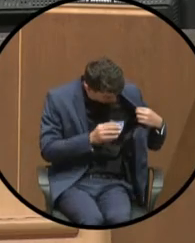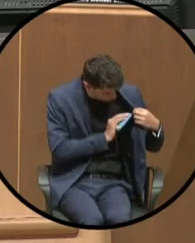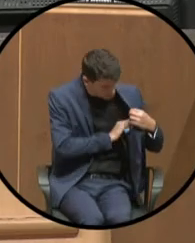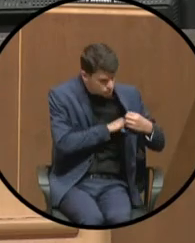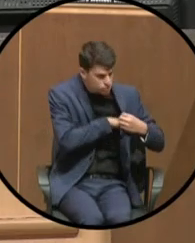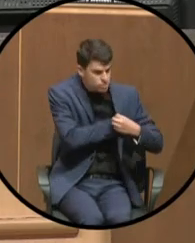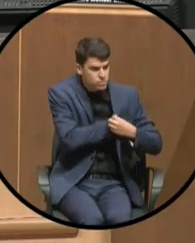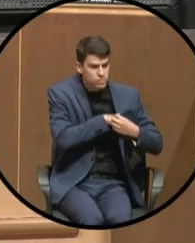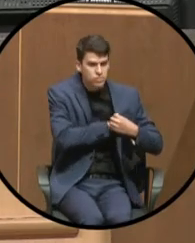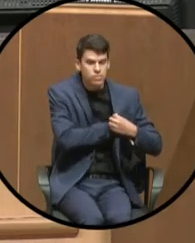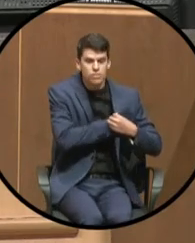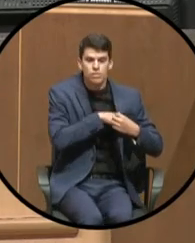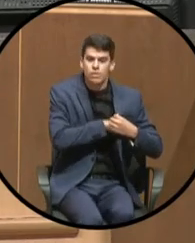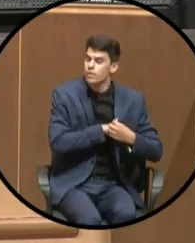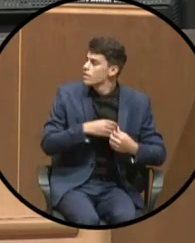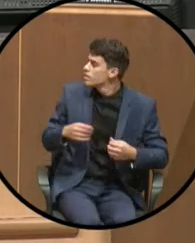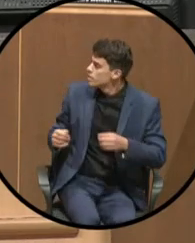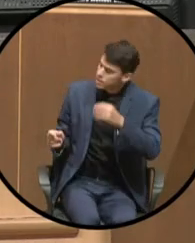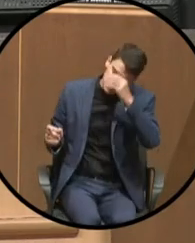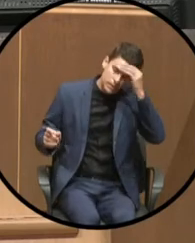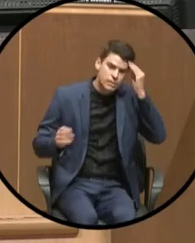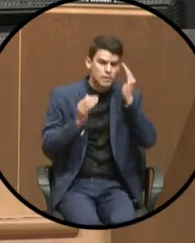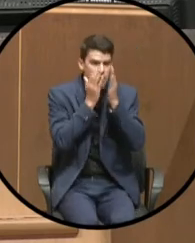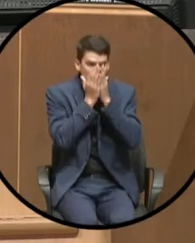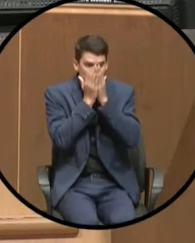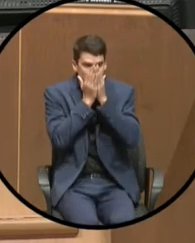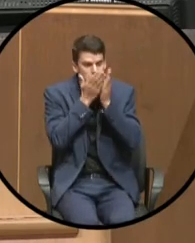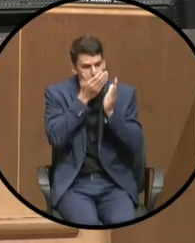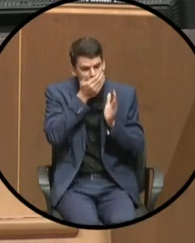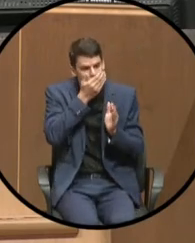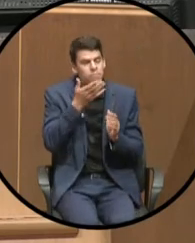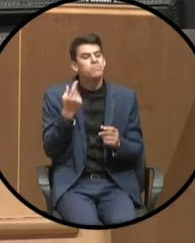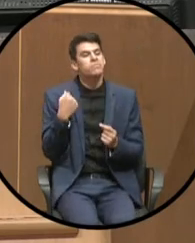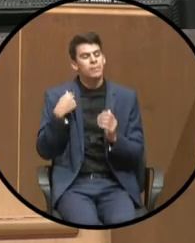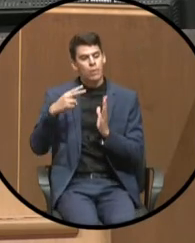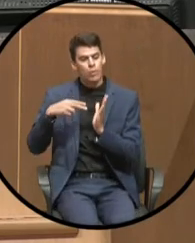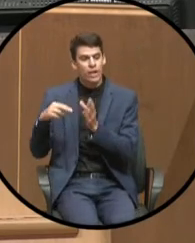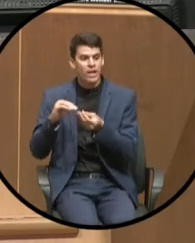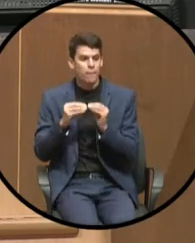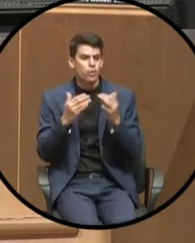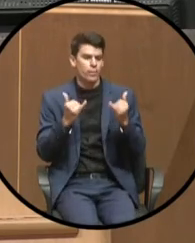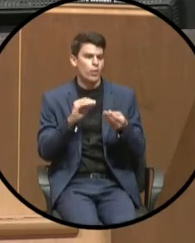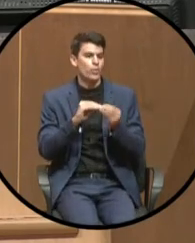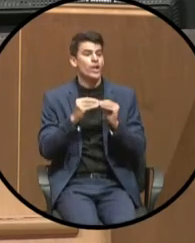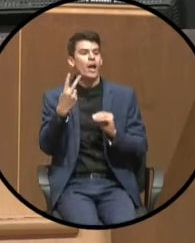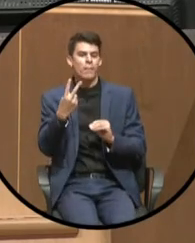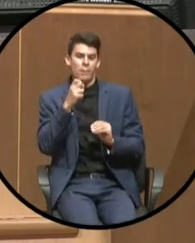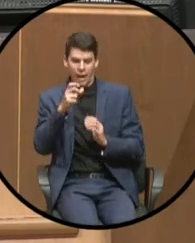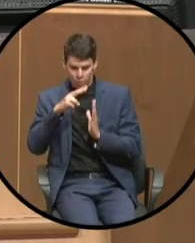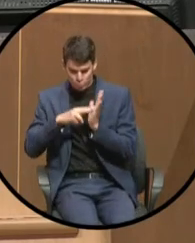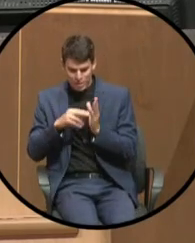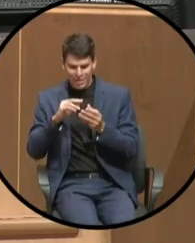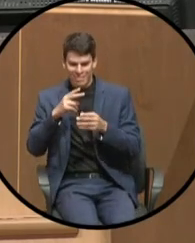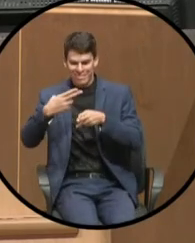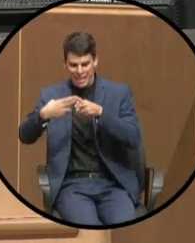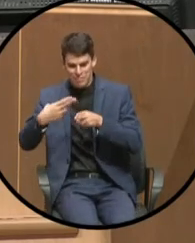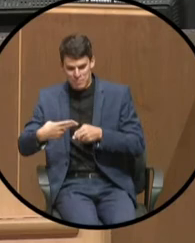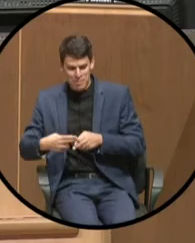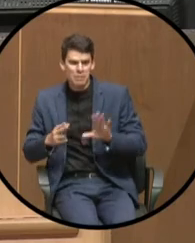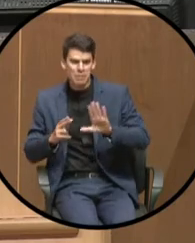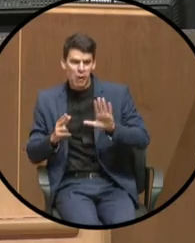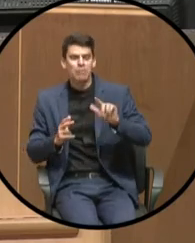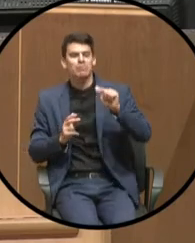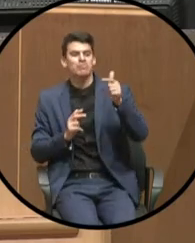I'm gonna read numbers and you guys are gonna decide on names. Okay. Number two, feels rather.